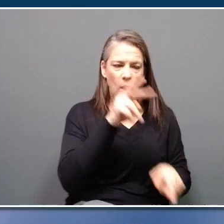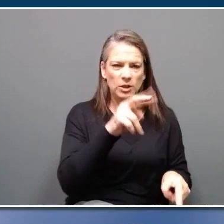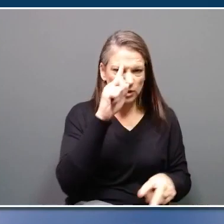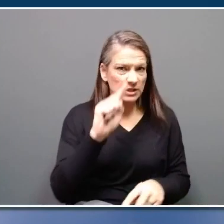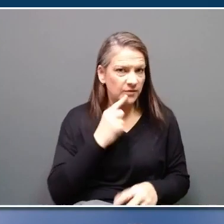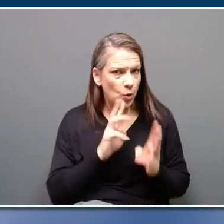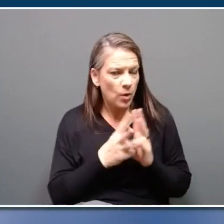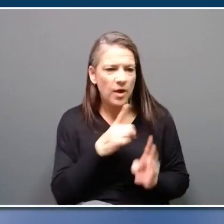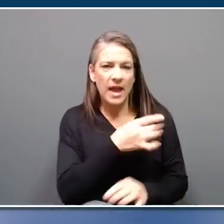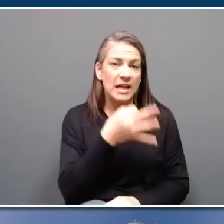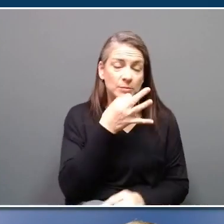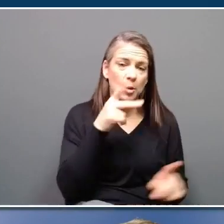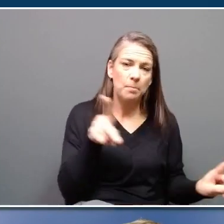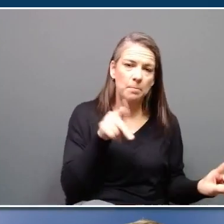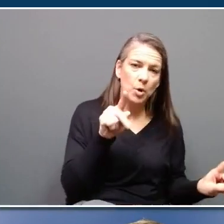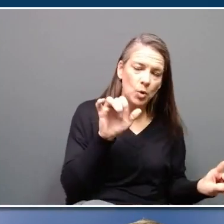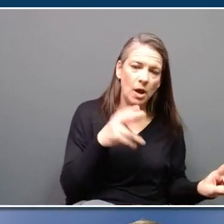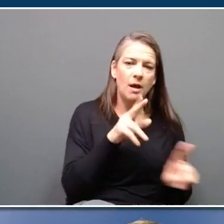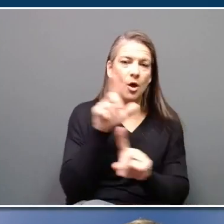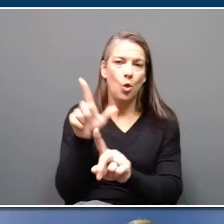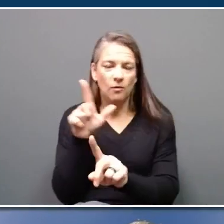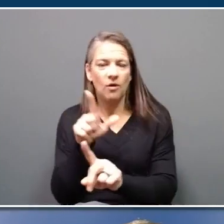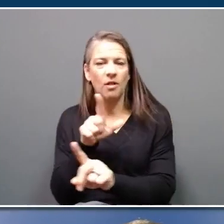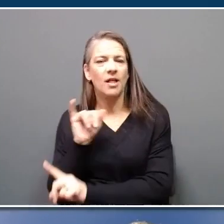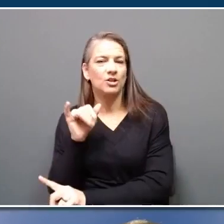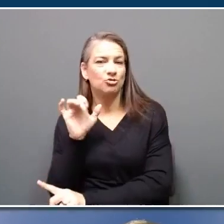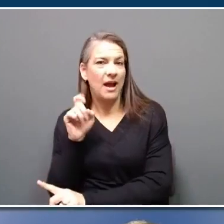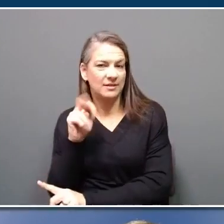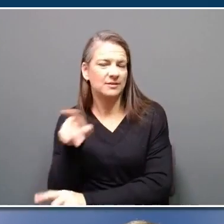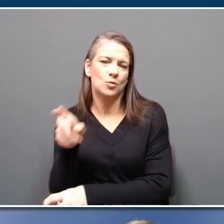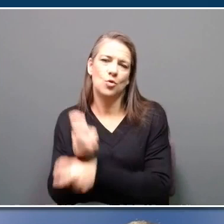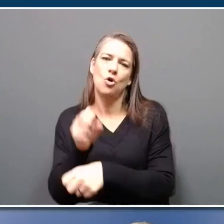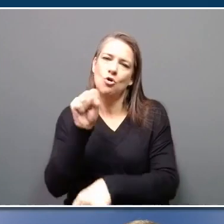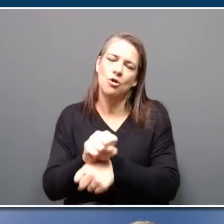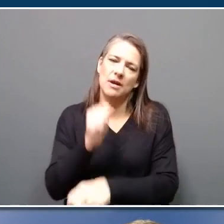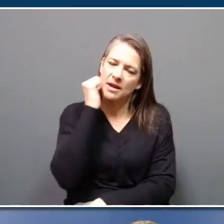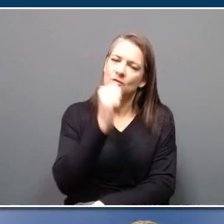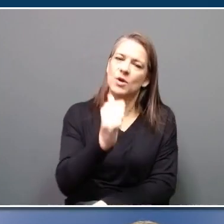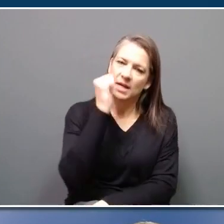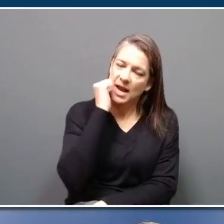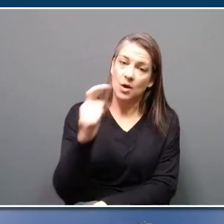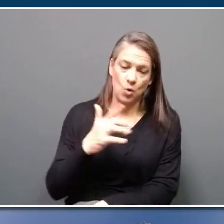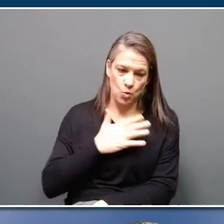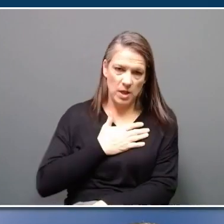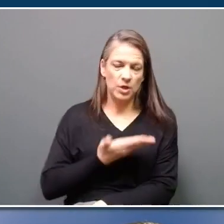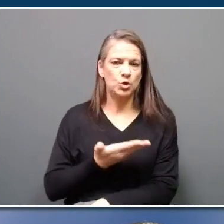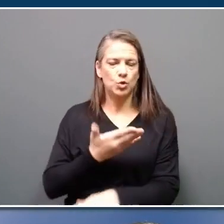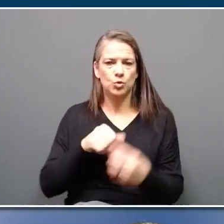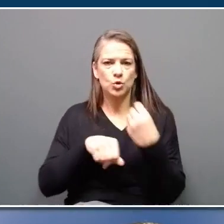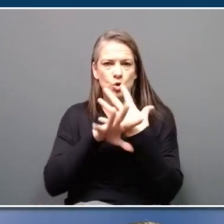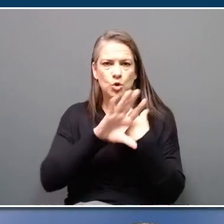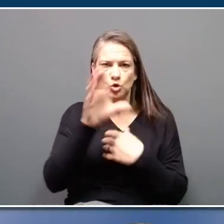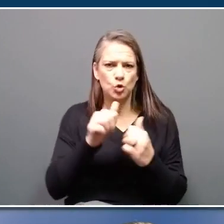in Paducah, in Louisville, and Jackson that work hard every single day and are willing to set up a Zoom with me at just